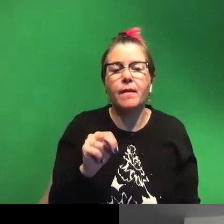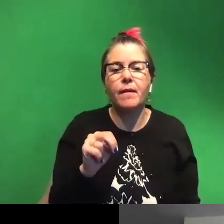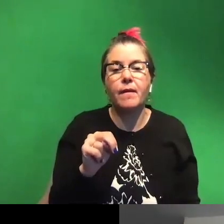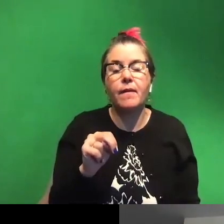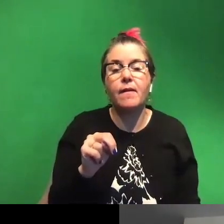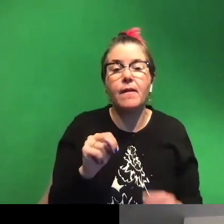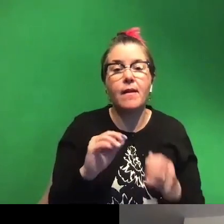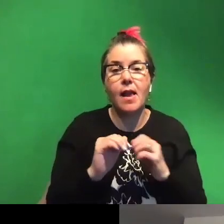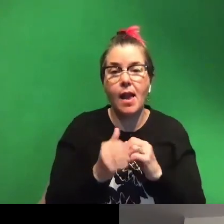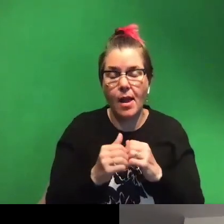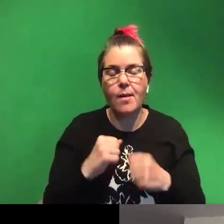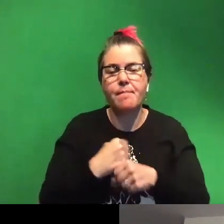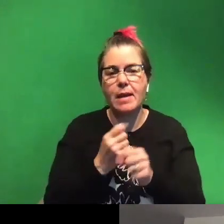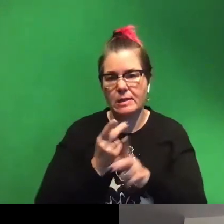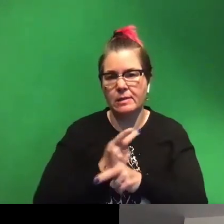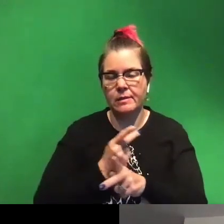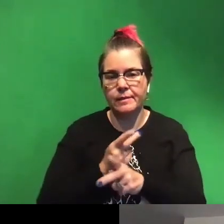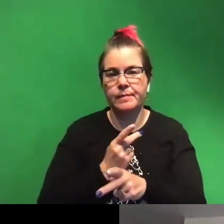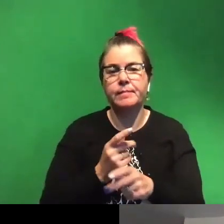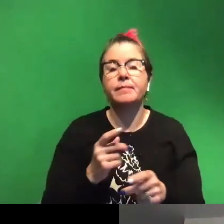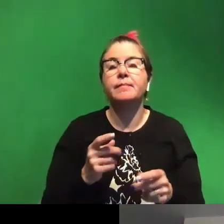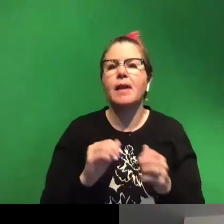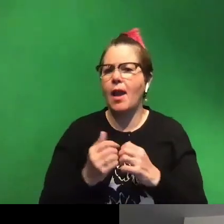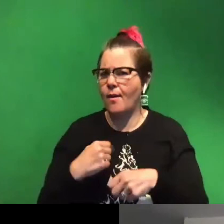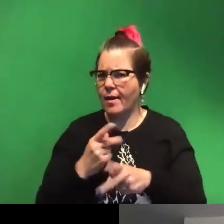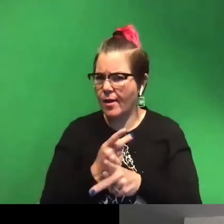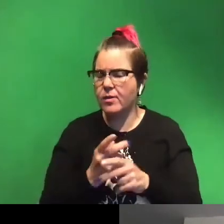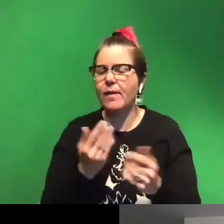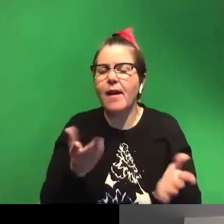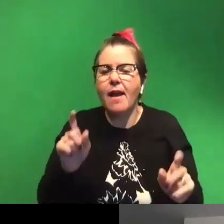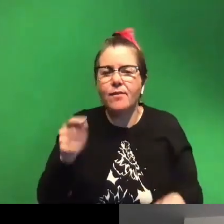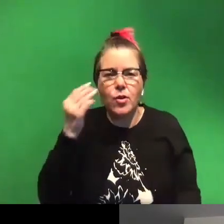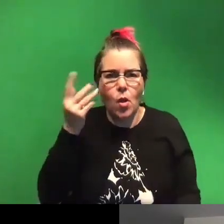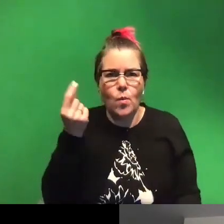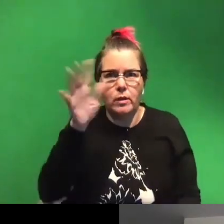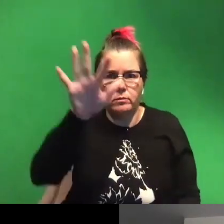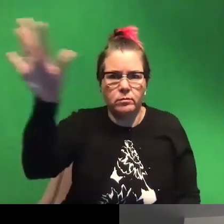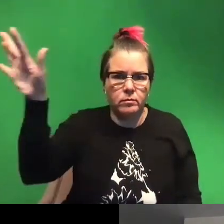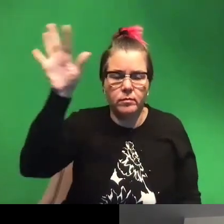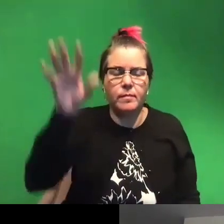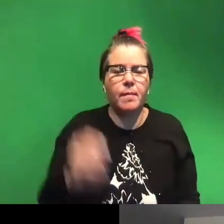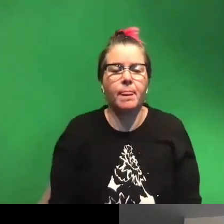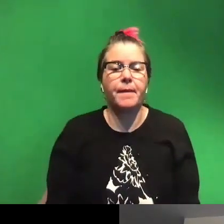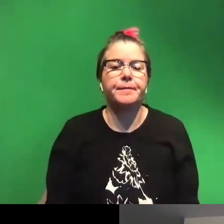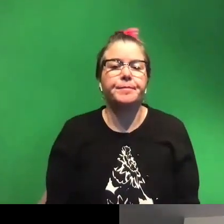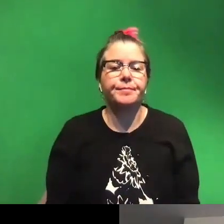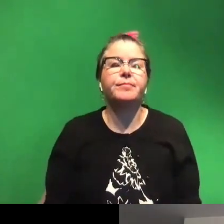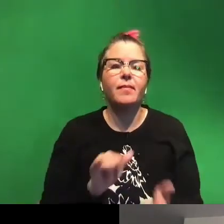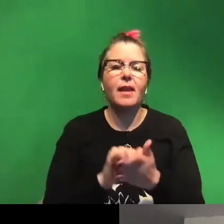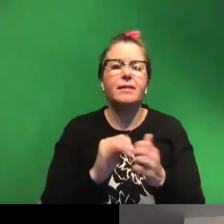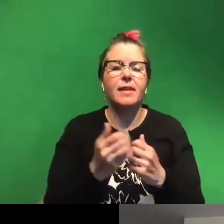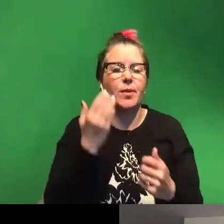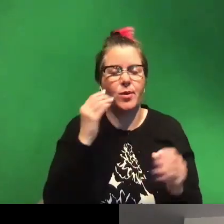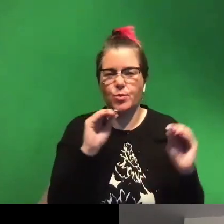that is to make the calculations, and to make the calculations we need to know what's out there. So that's how we know that there's no black